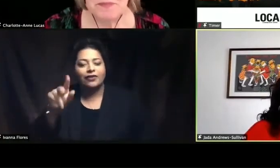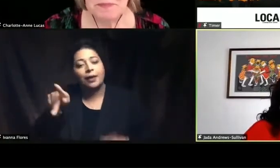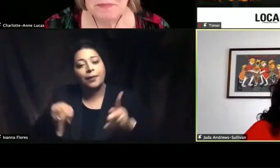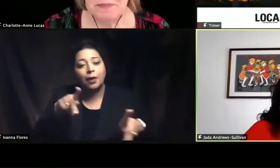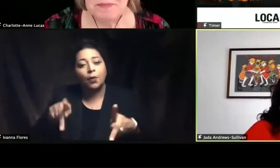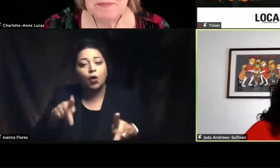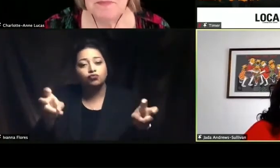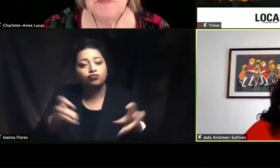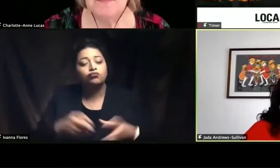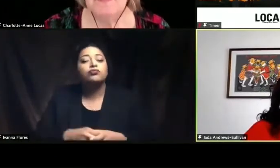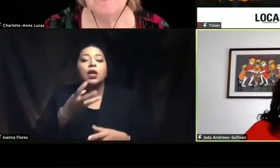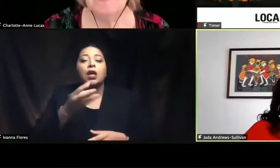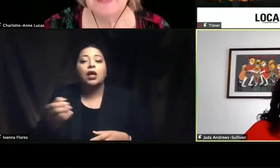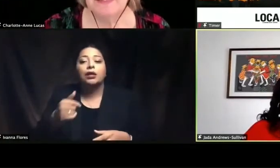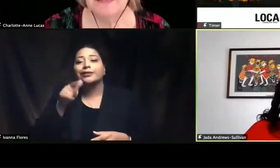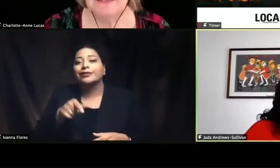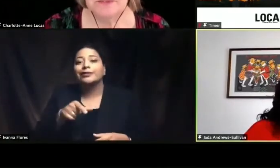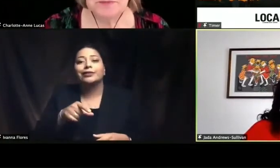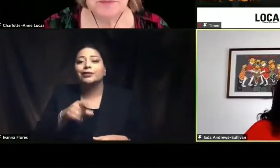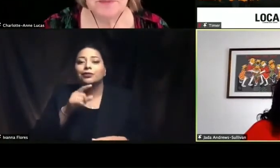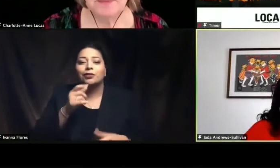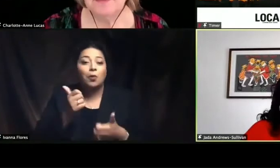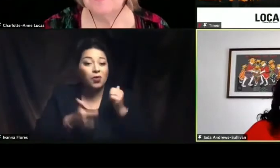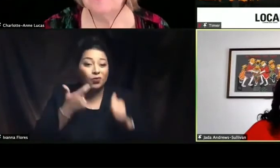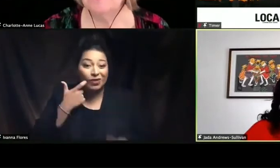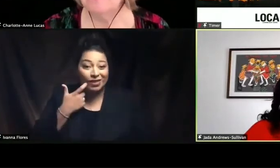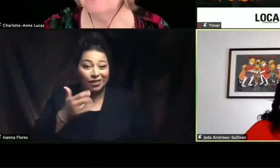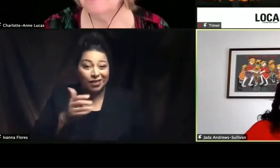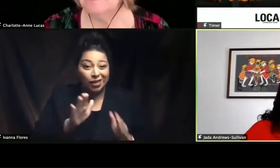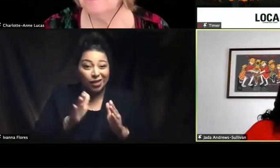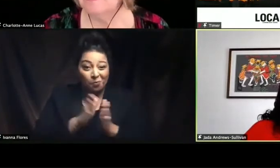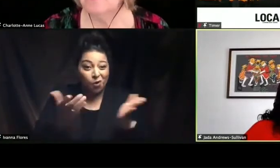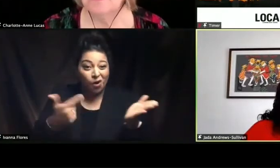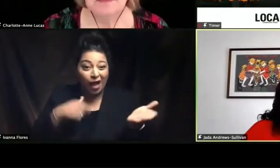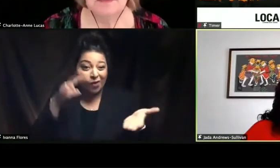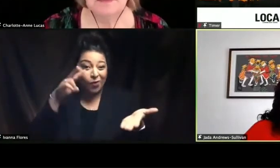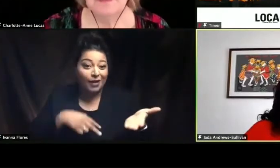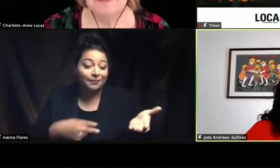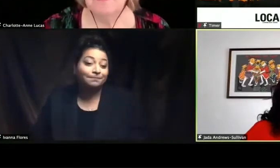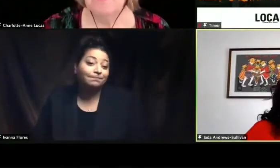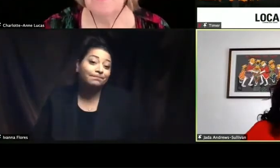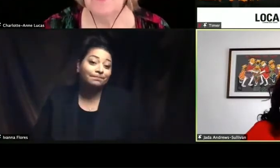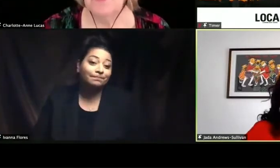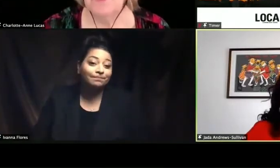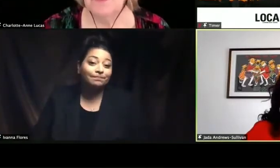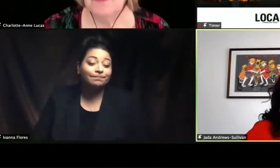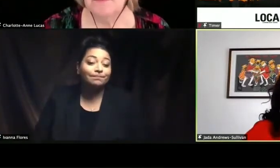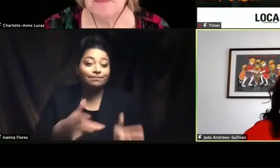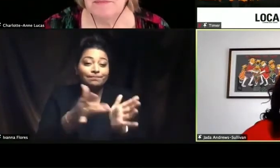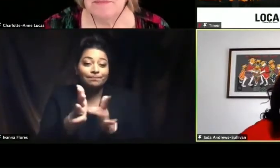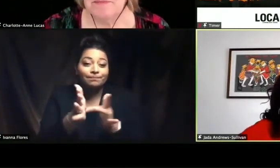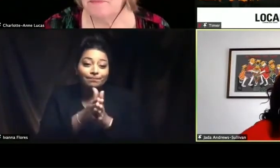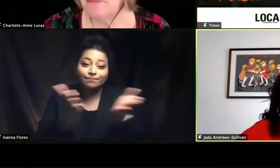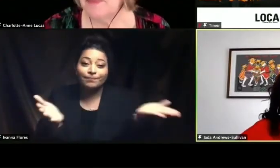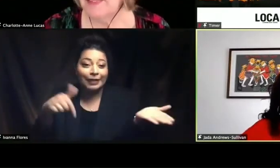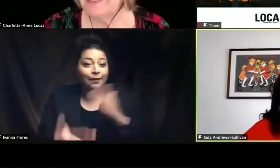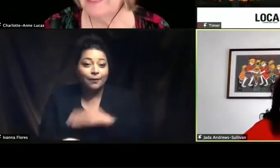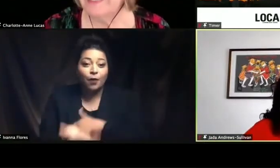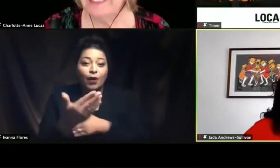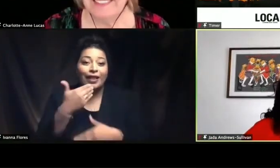me. And so that is the most recent book that I have actually read. And that was just this morning. So thank you so